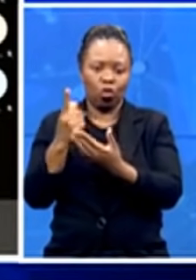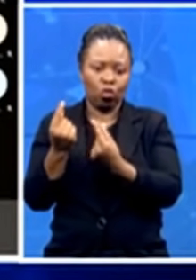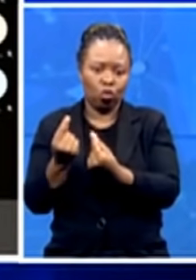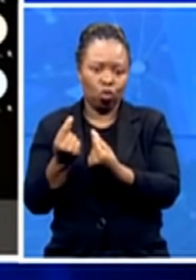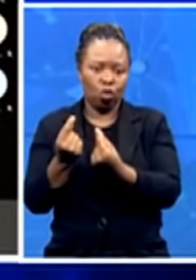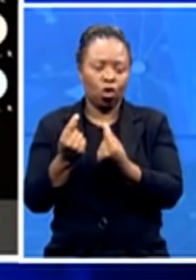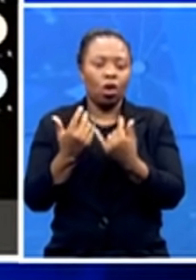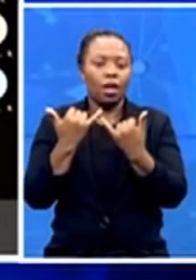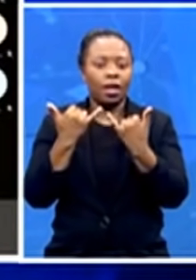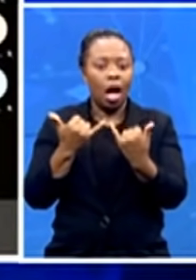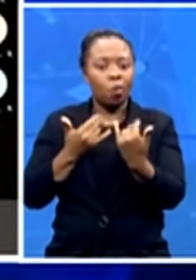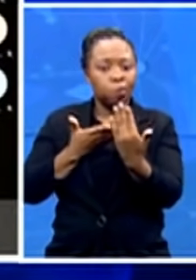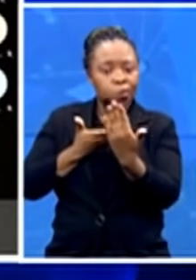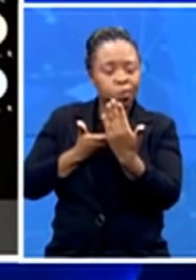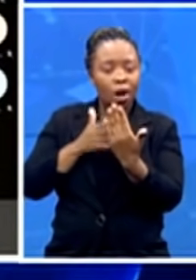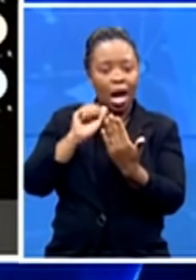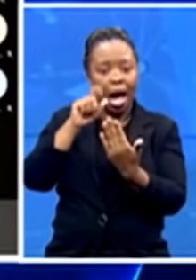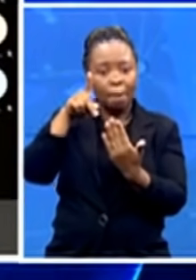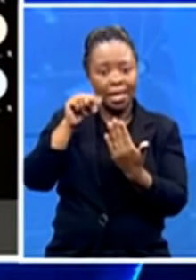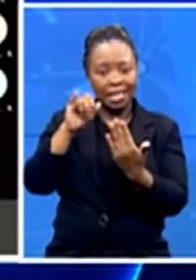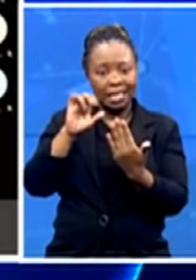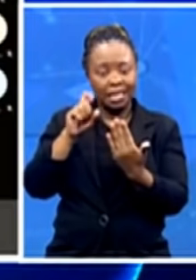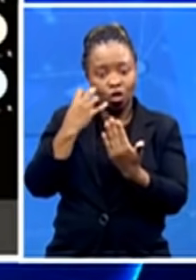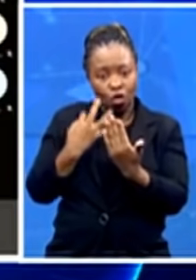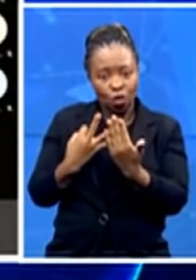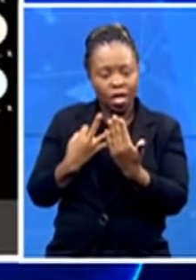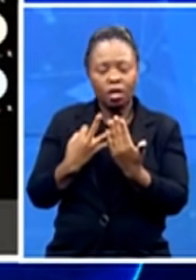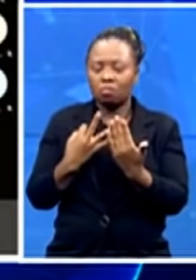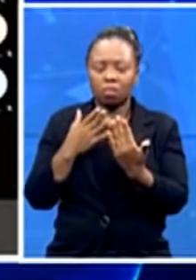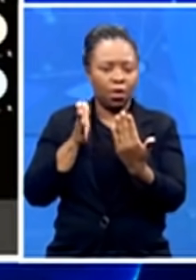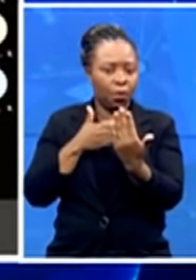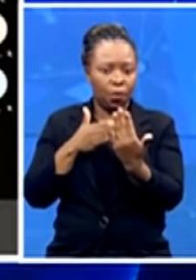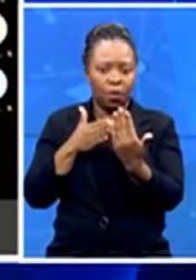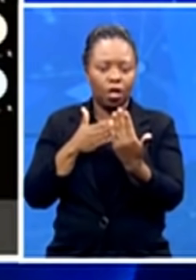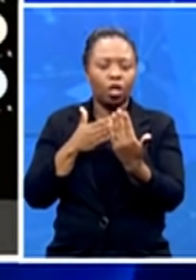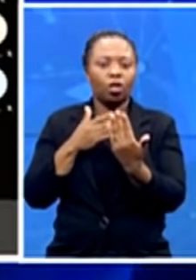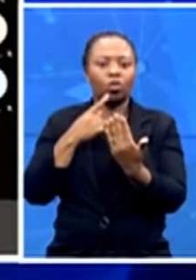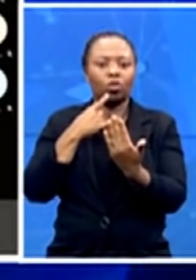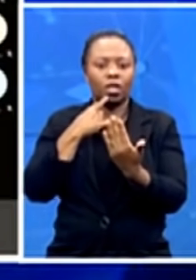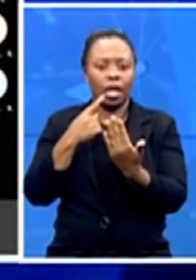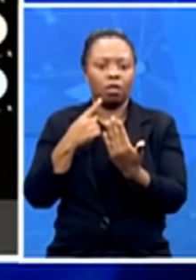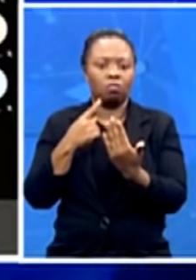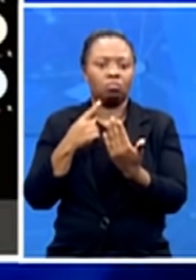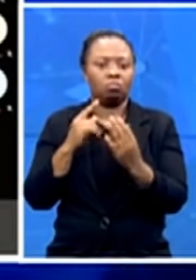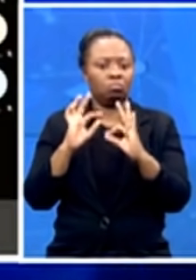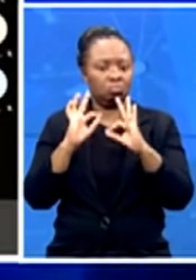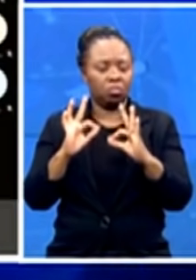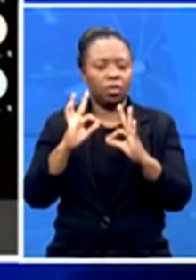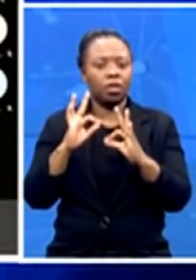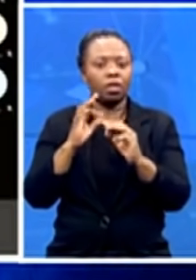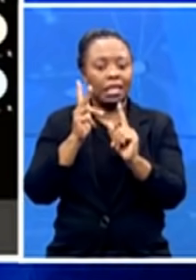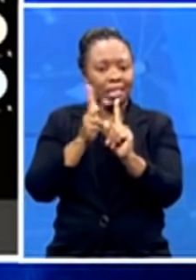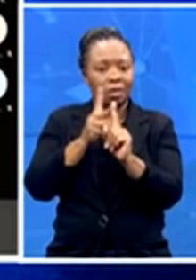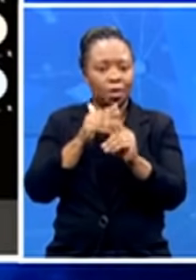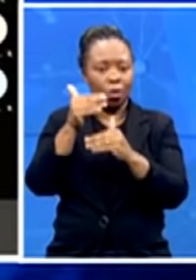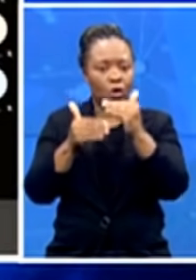it is applicable to a decision taken outside of the context of disciplinary proceedings, and in particular, there is